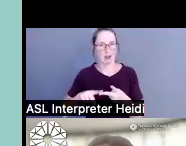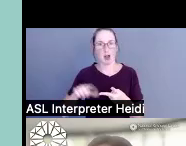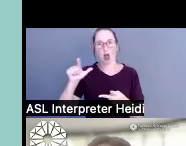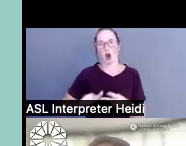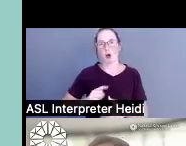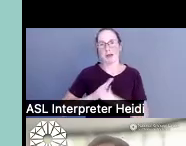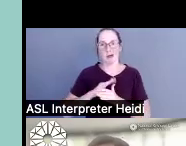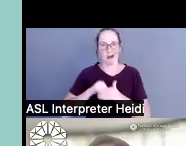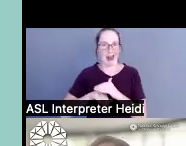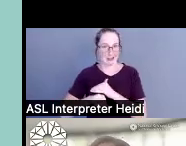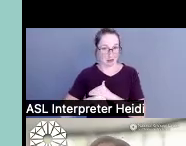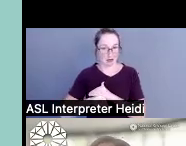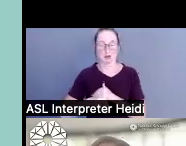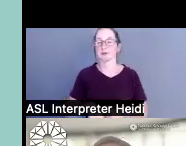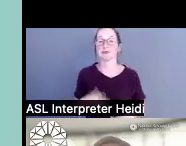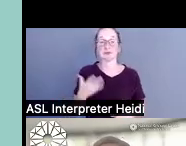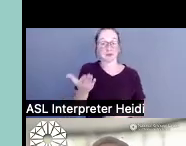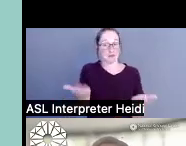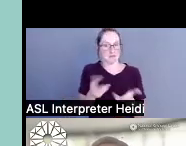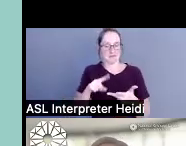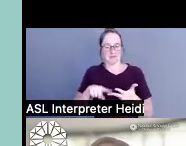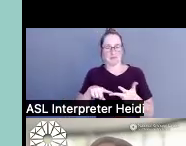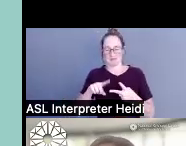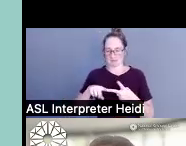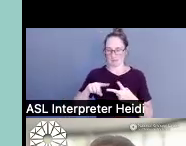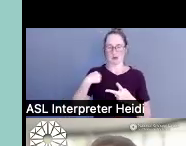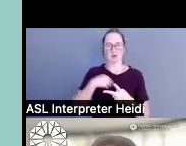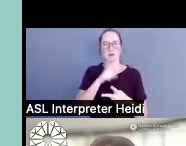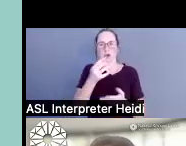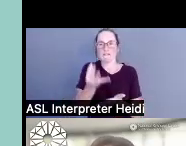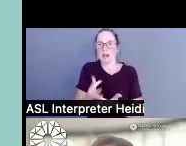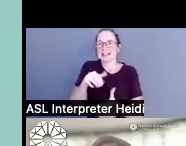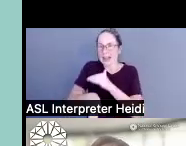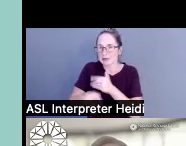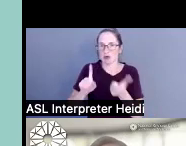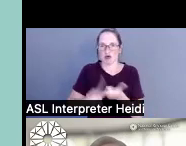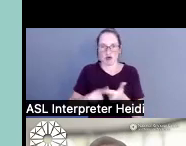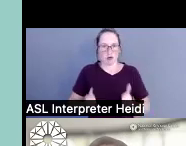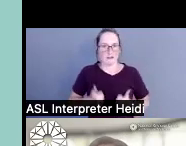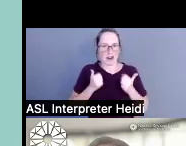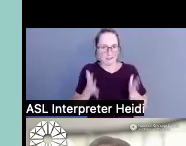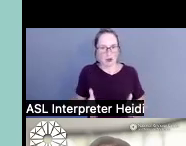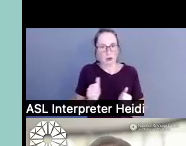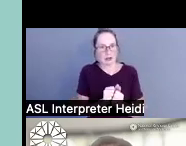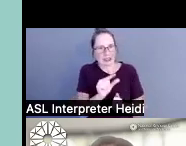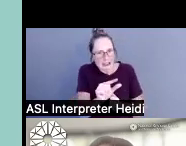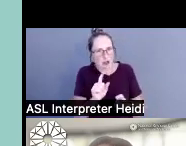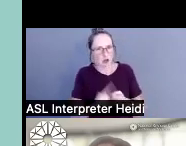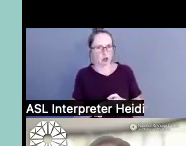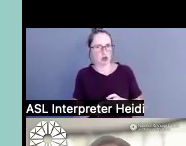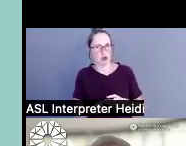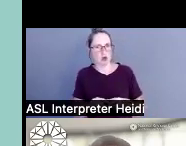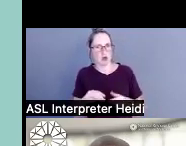barrier access. And so here, we're making sure that funds are accessible to survivors with little to no